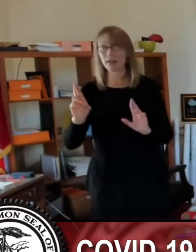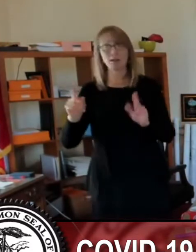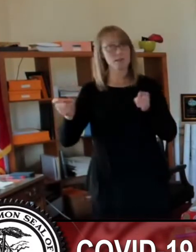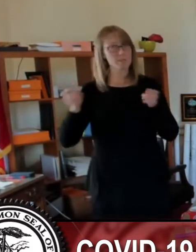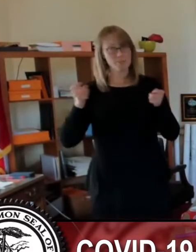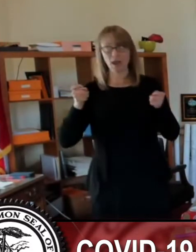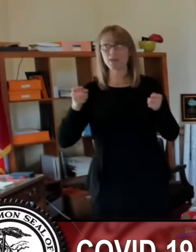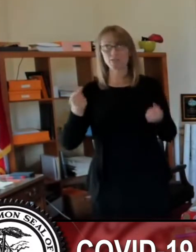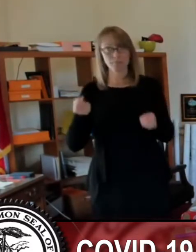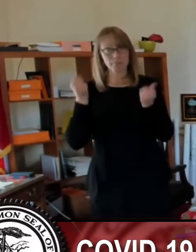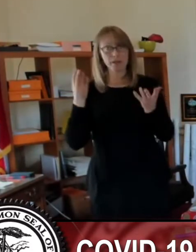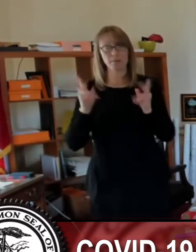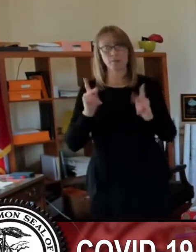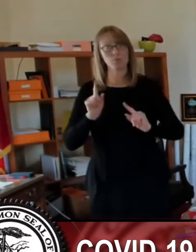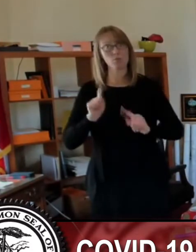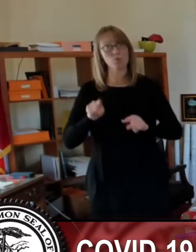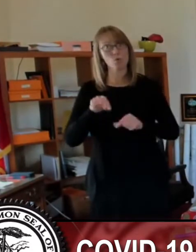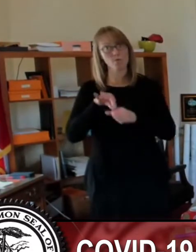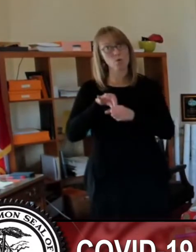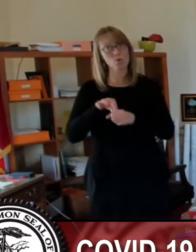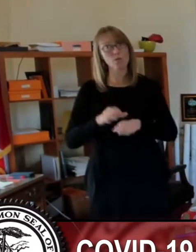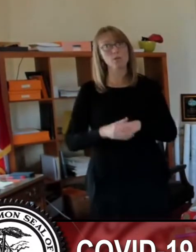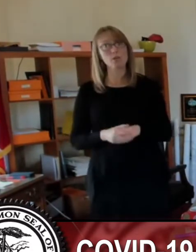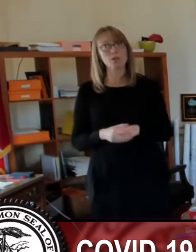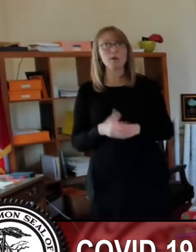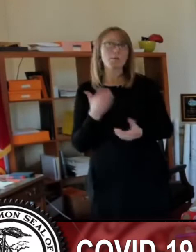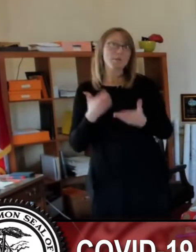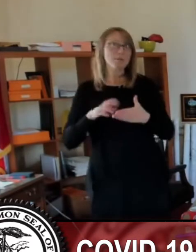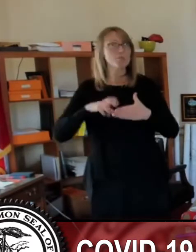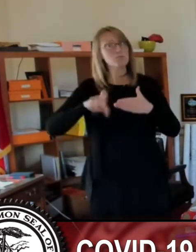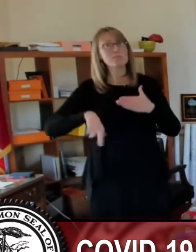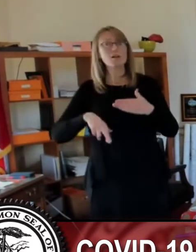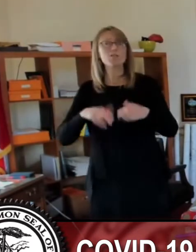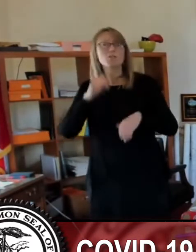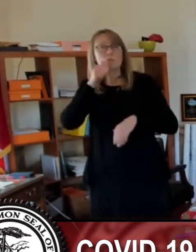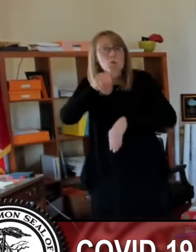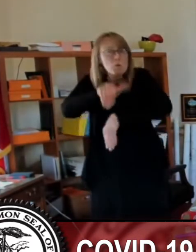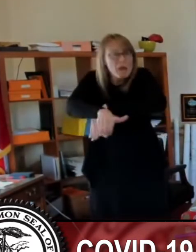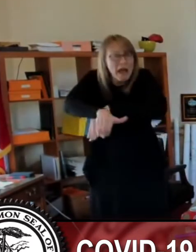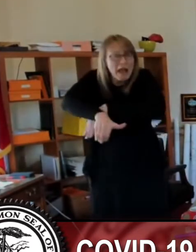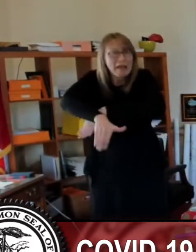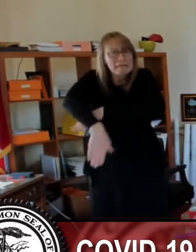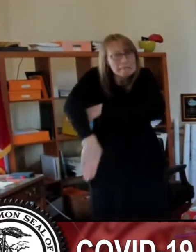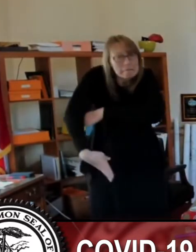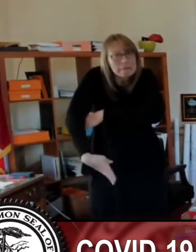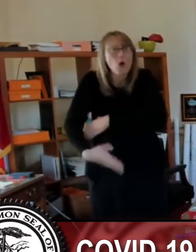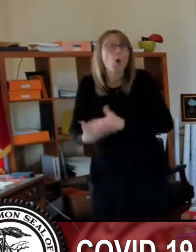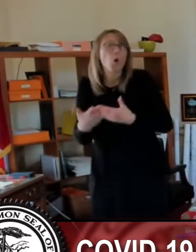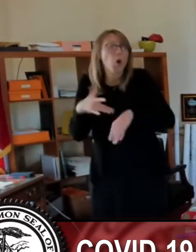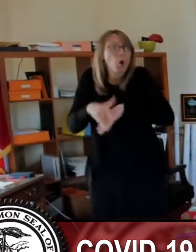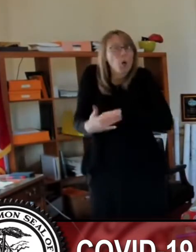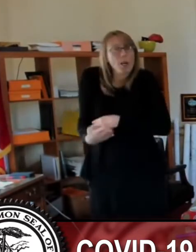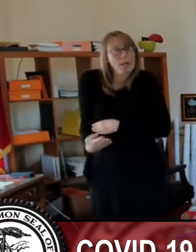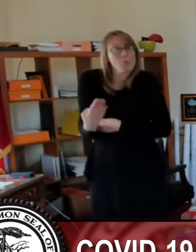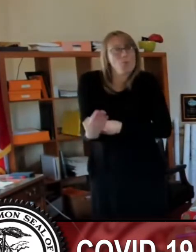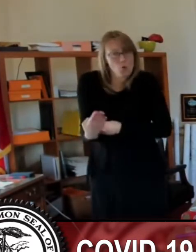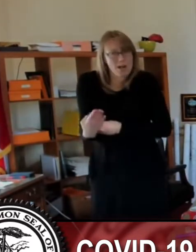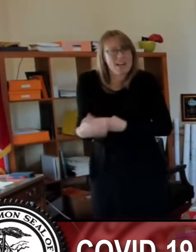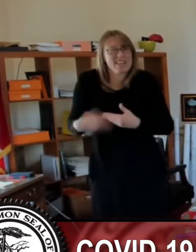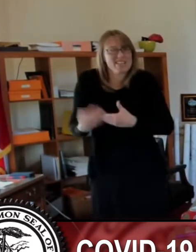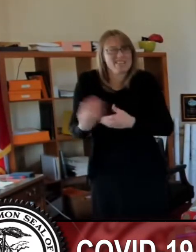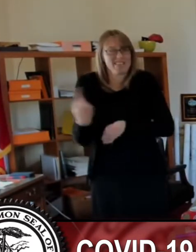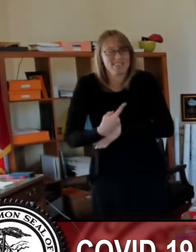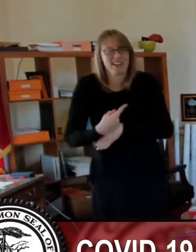expect that we will have results, maybe late tomorrow night, maybe early the next morning. But election boards